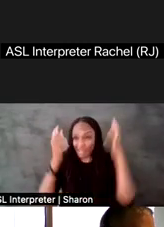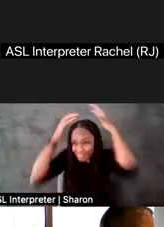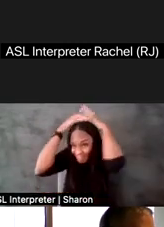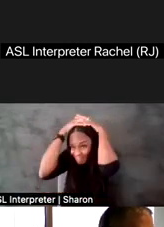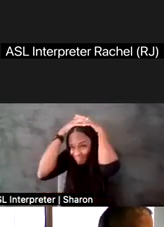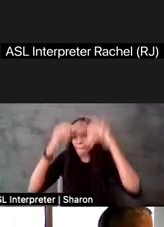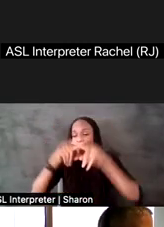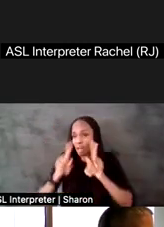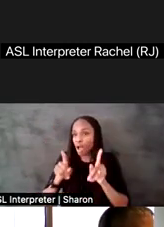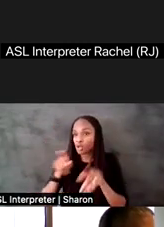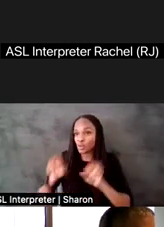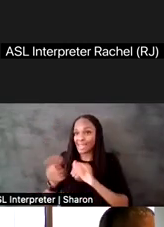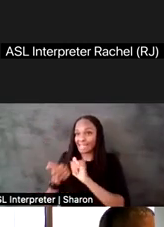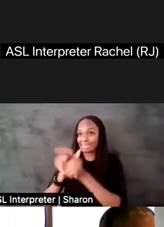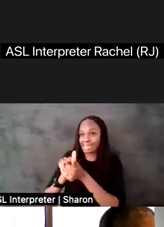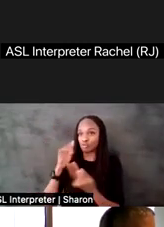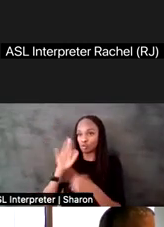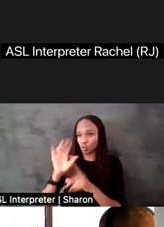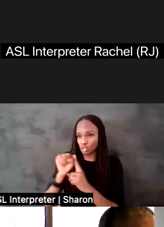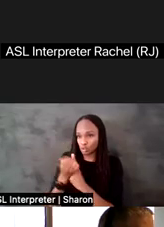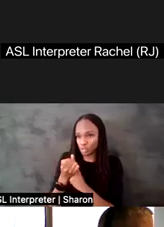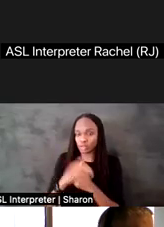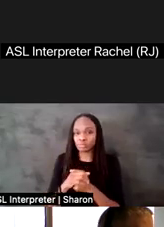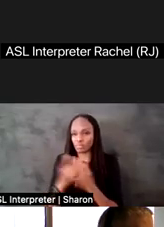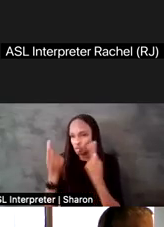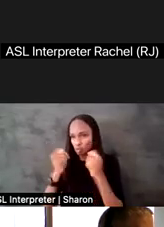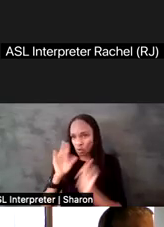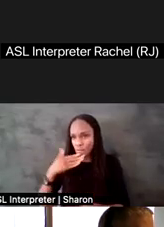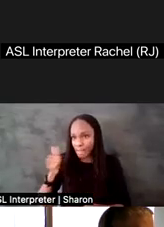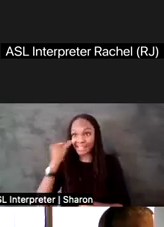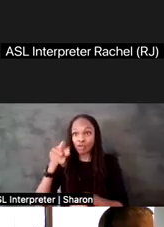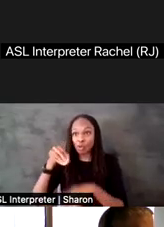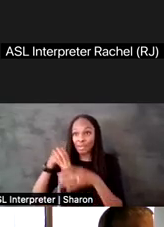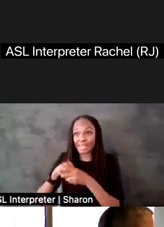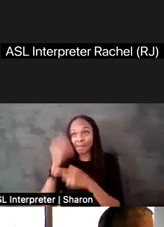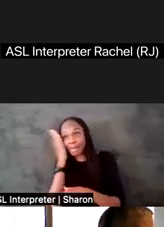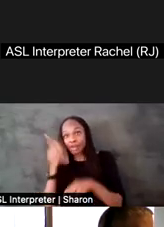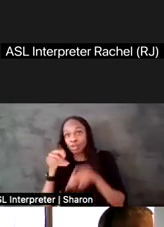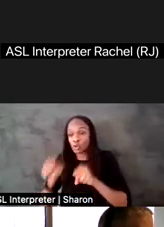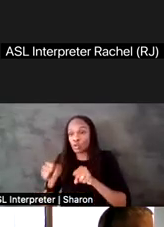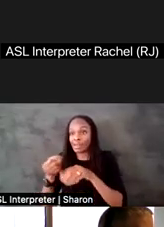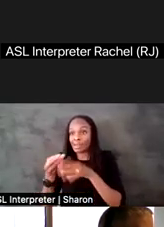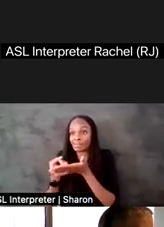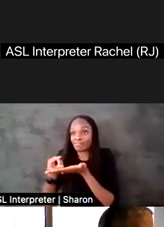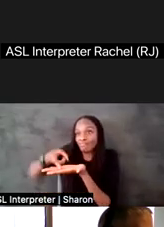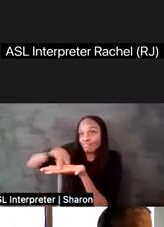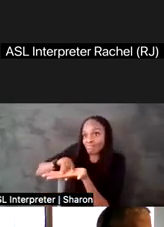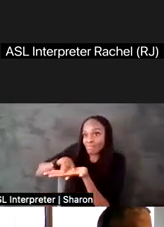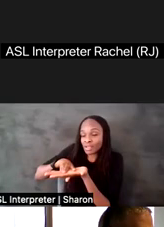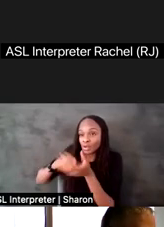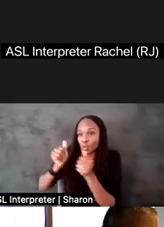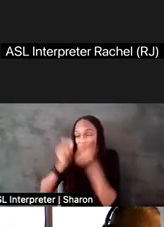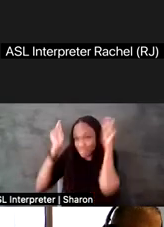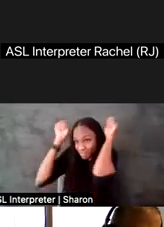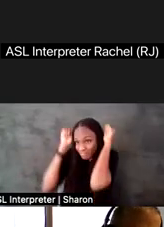do. Adapt to your situation. And again, if you're in bed, you can roll over, put a pillow over your head. First,